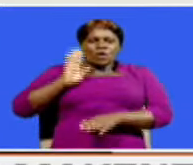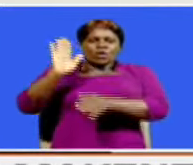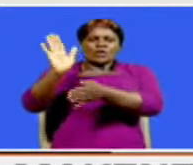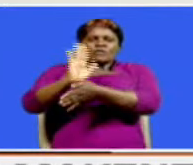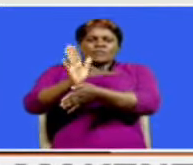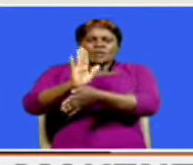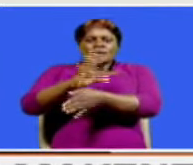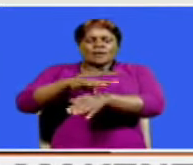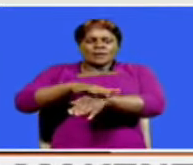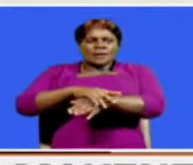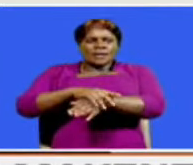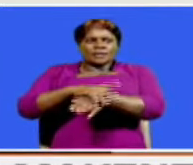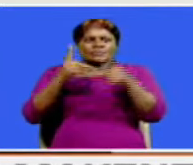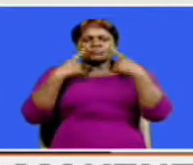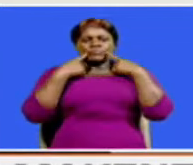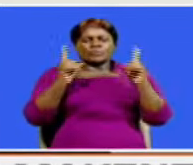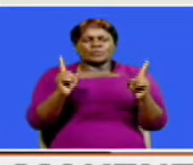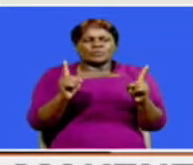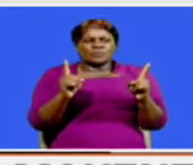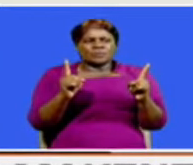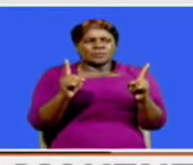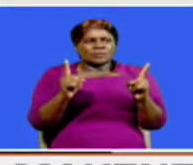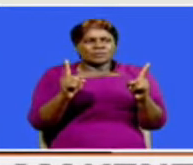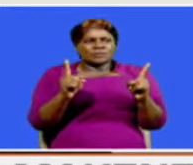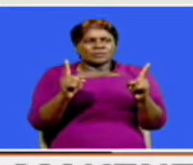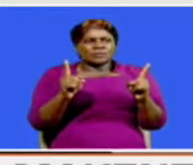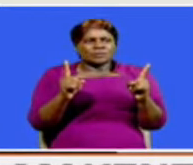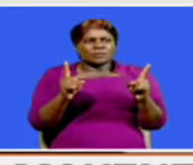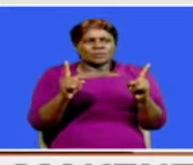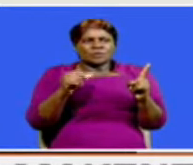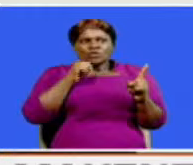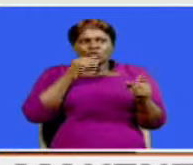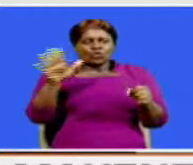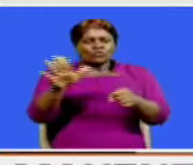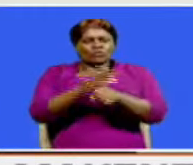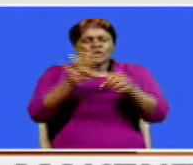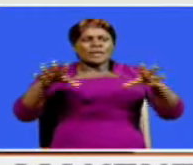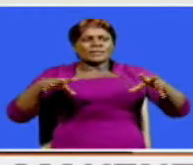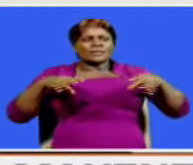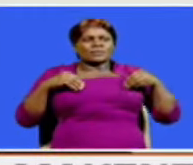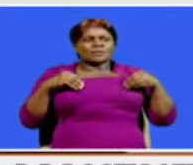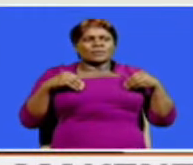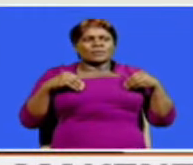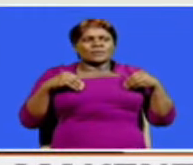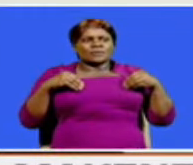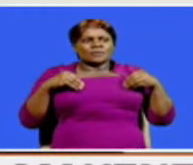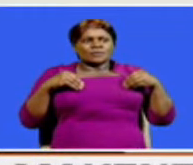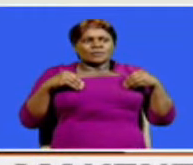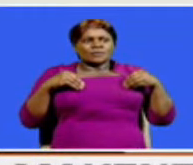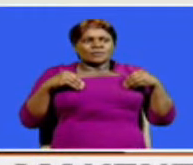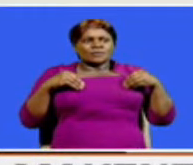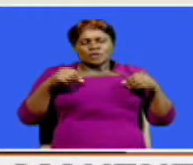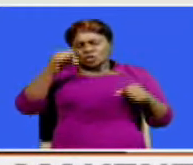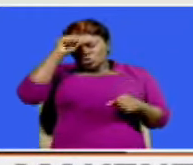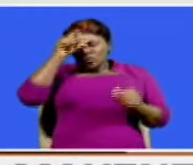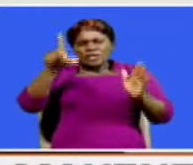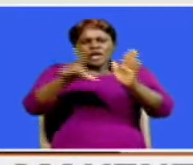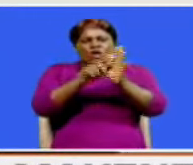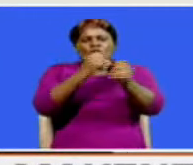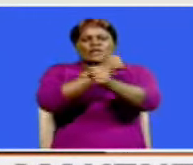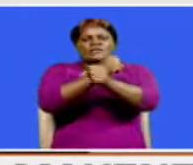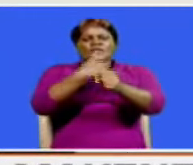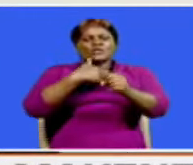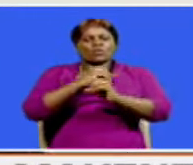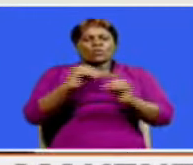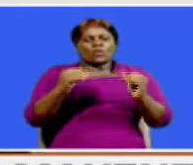having obtained a broadcasting one, is a reasonable, though not entirely acceptable, as ignorance of the law is no defense,